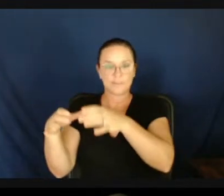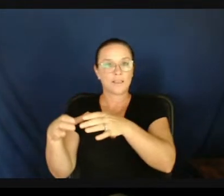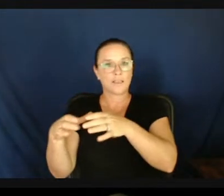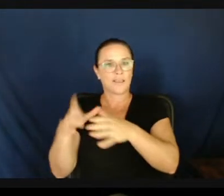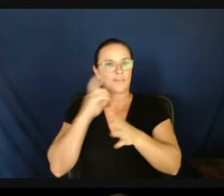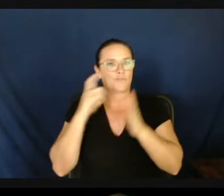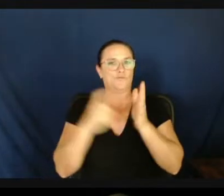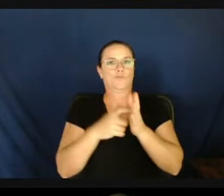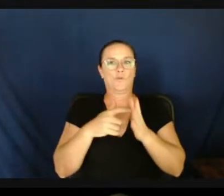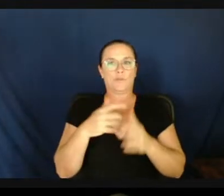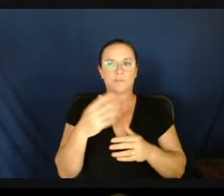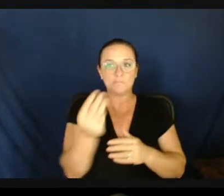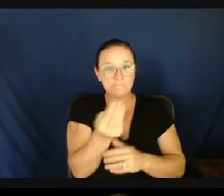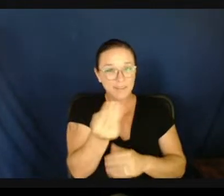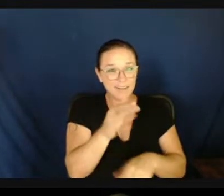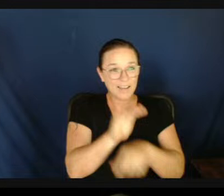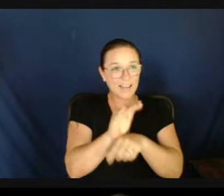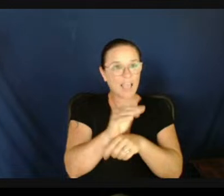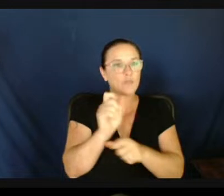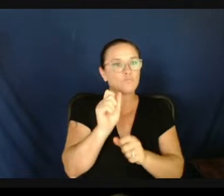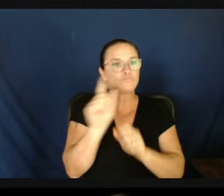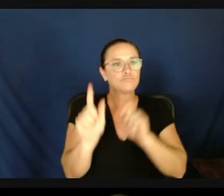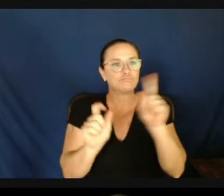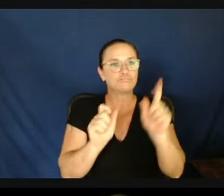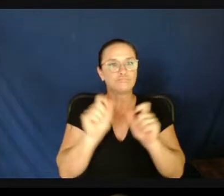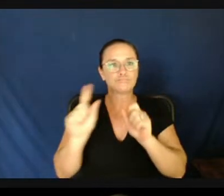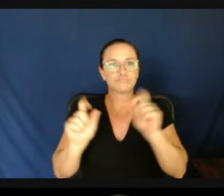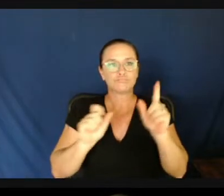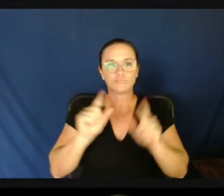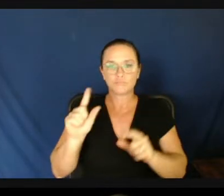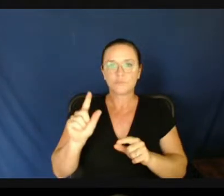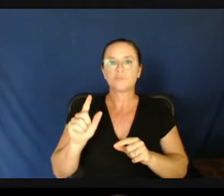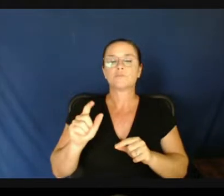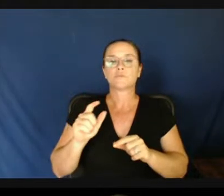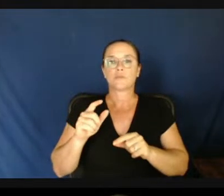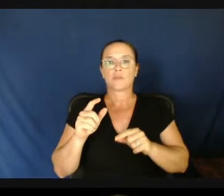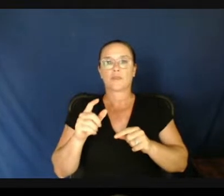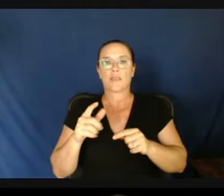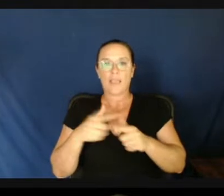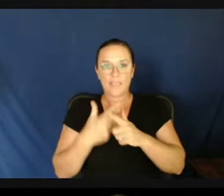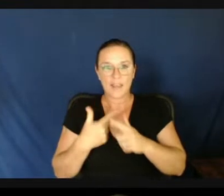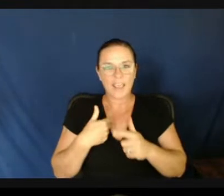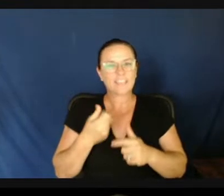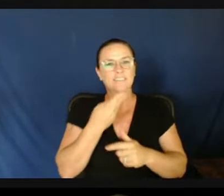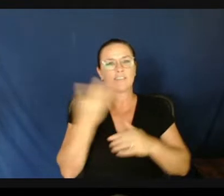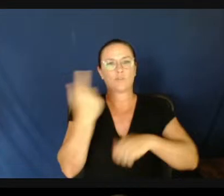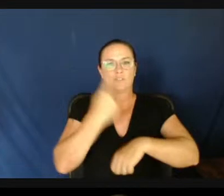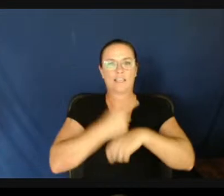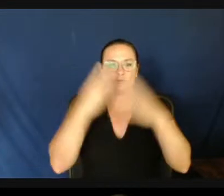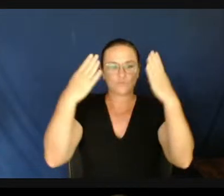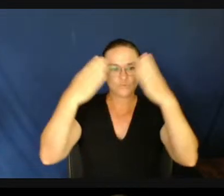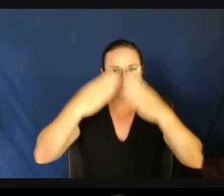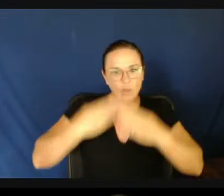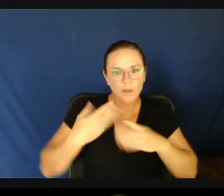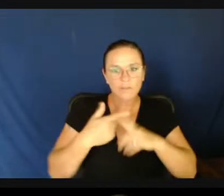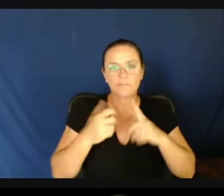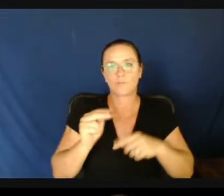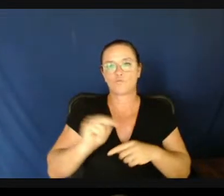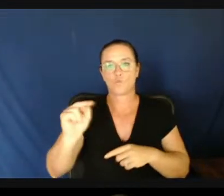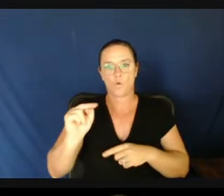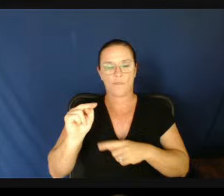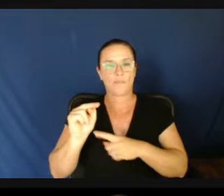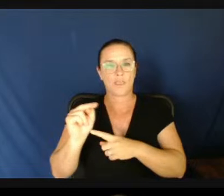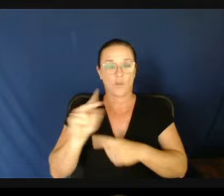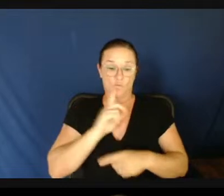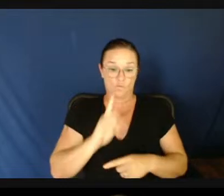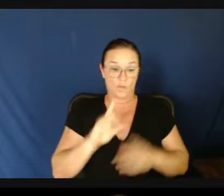Monday night, they noted some spattering from the north vent as well. And that followed several days of darkness from the north vent, where it was really the